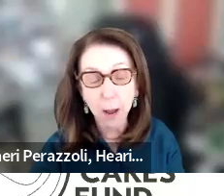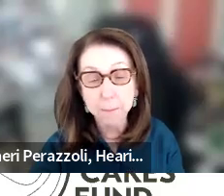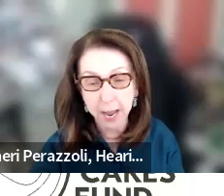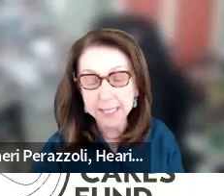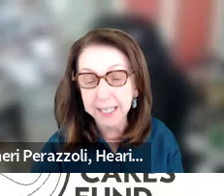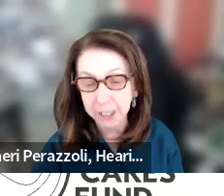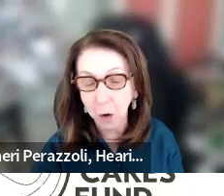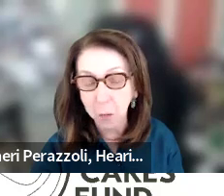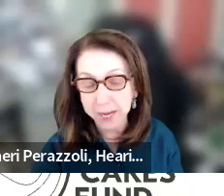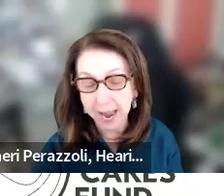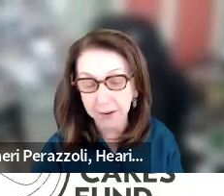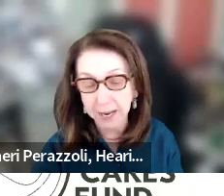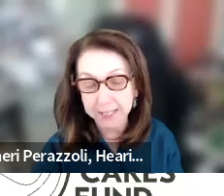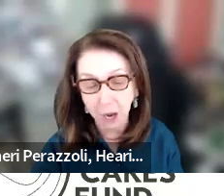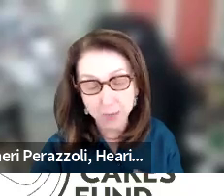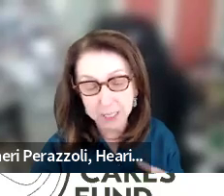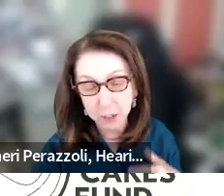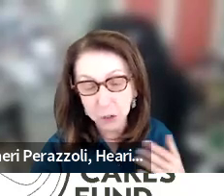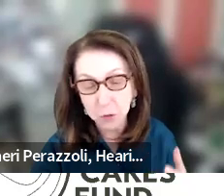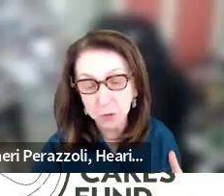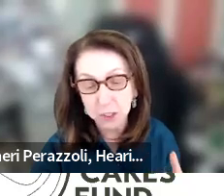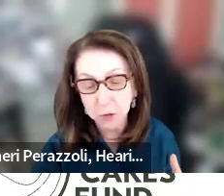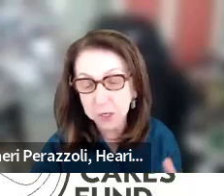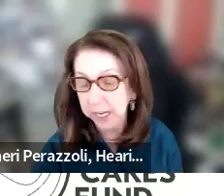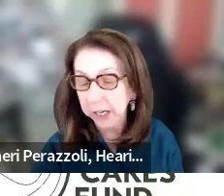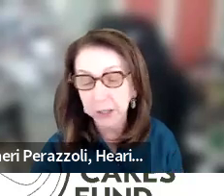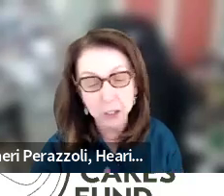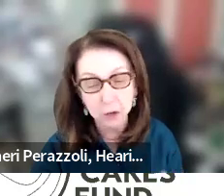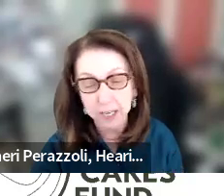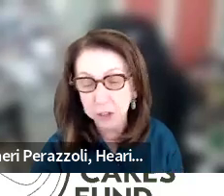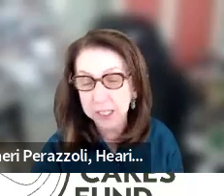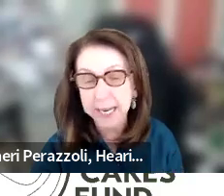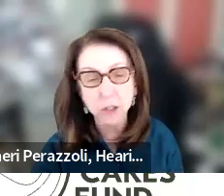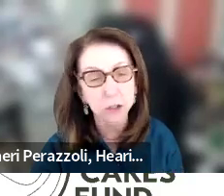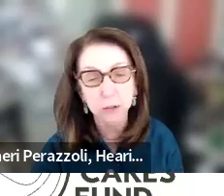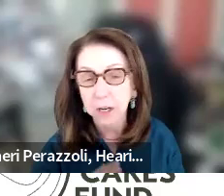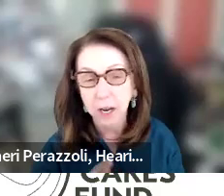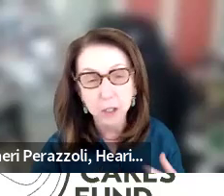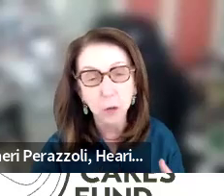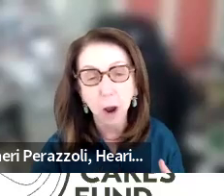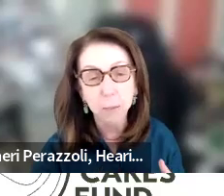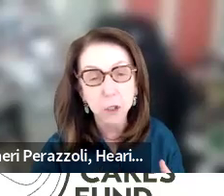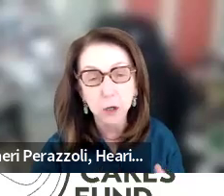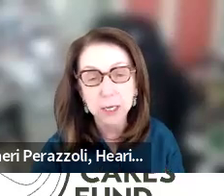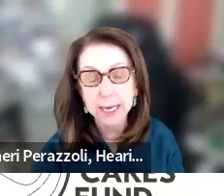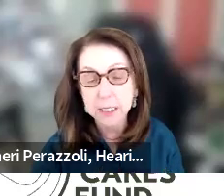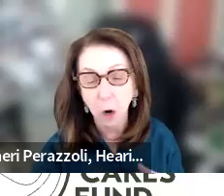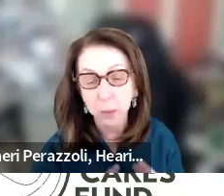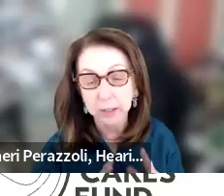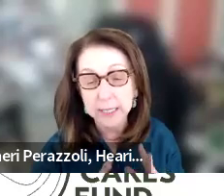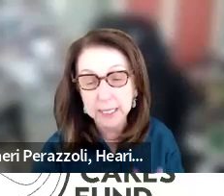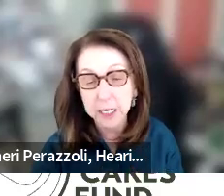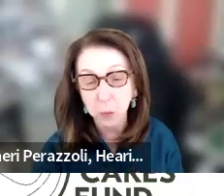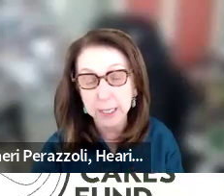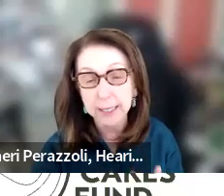So, but we have it's always a new year, a new legislature, a new opportunity. So